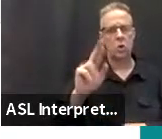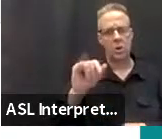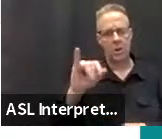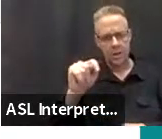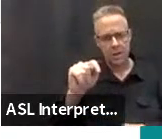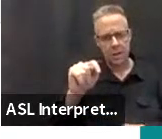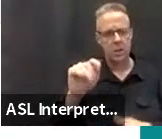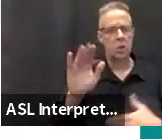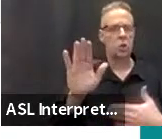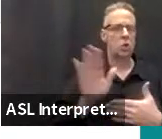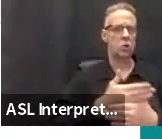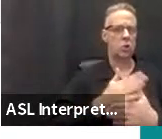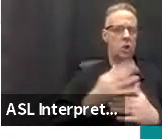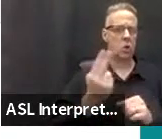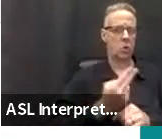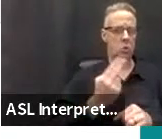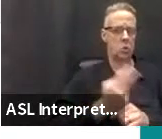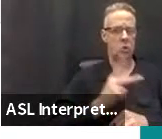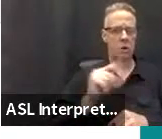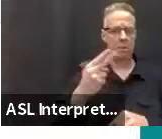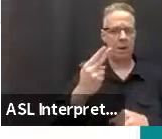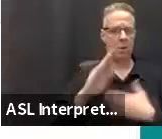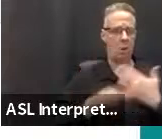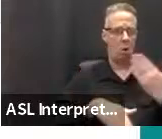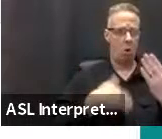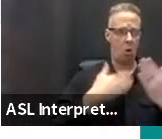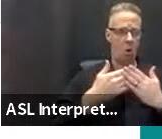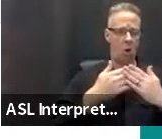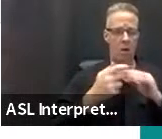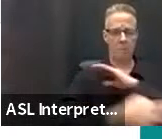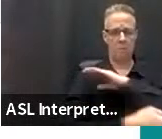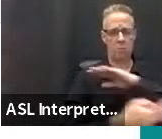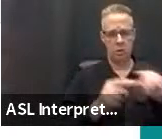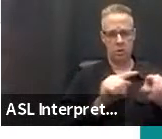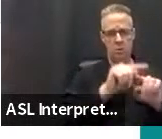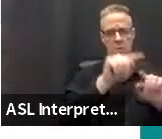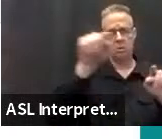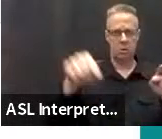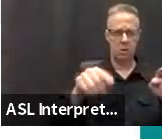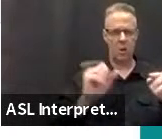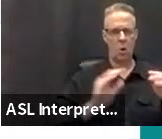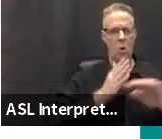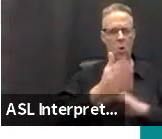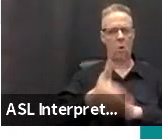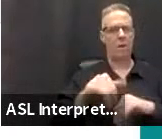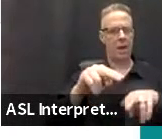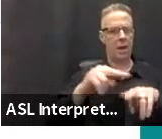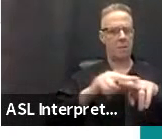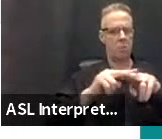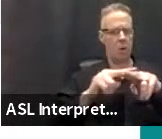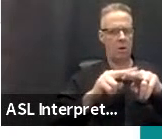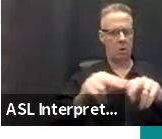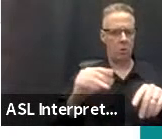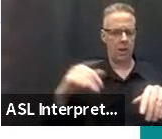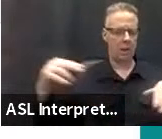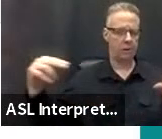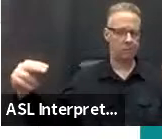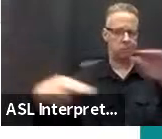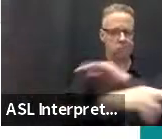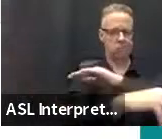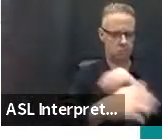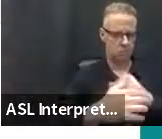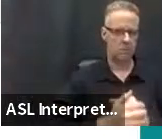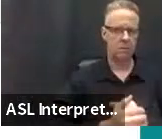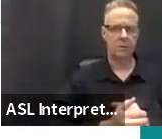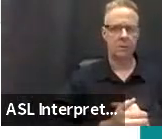use path, everything that's coming off that bridge can clear over the railroad, BNSF railroad line, right? And